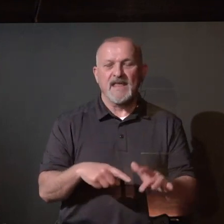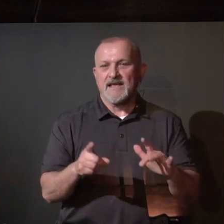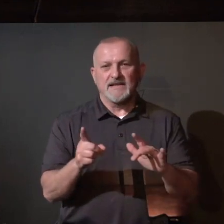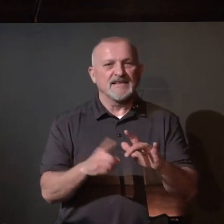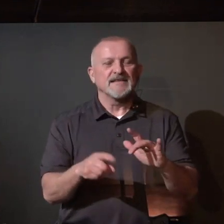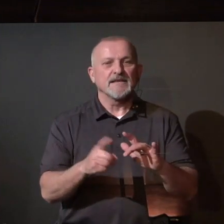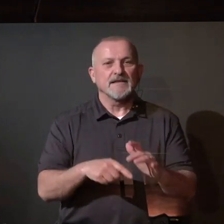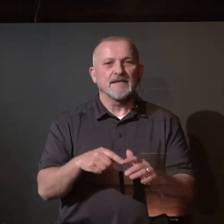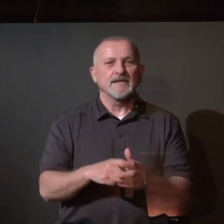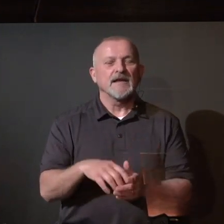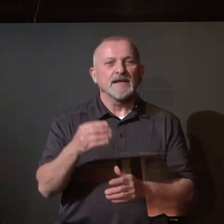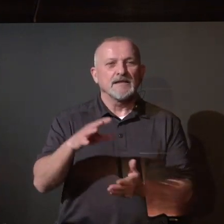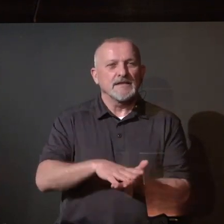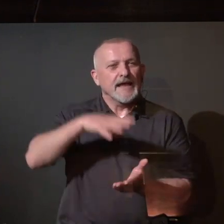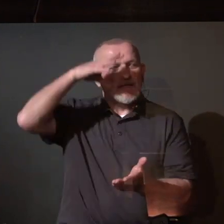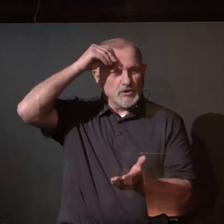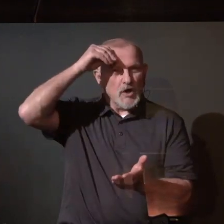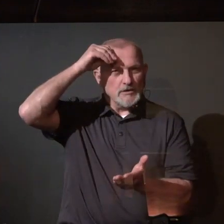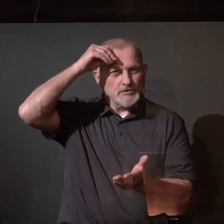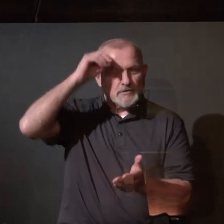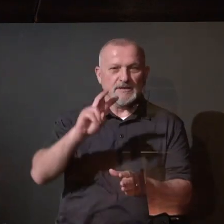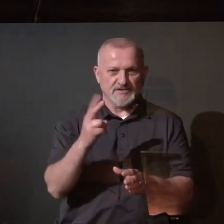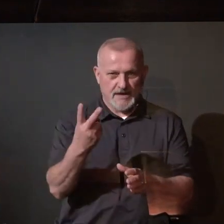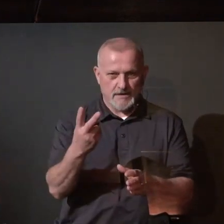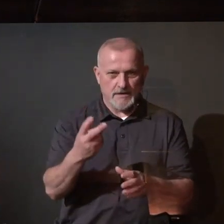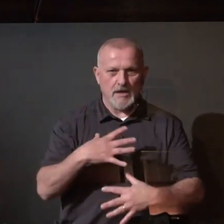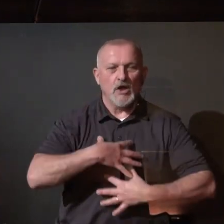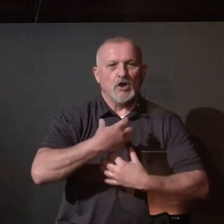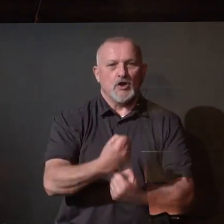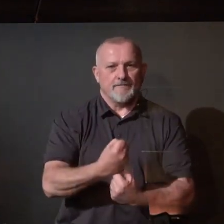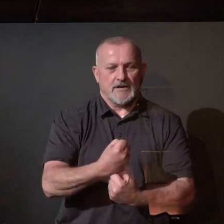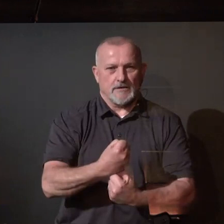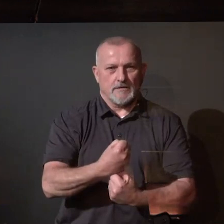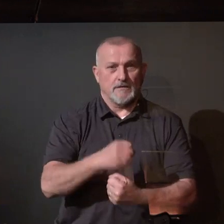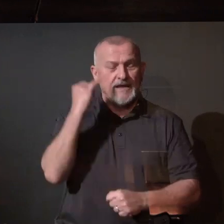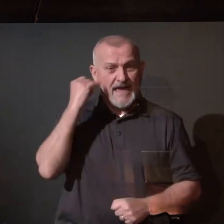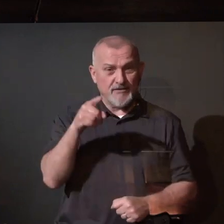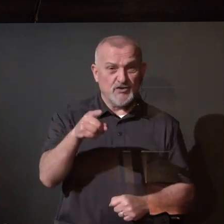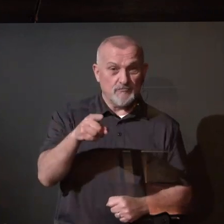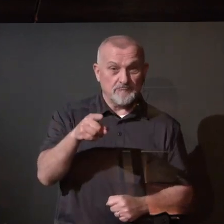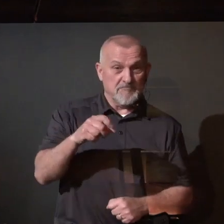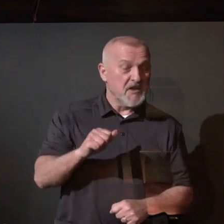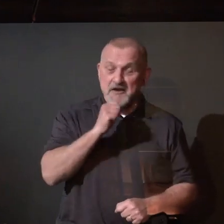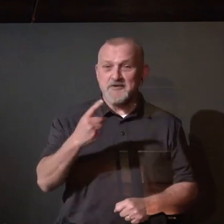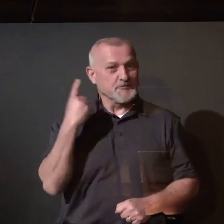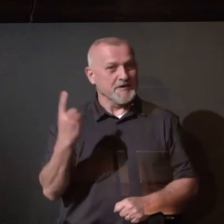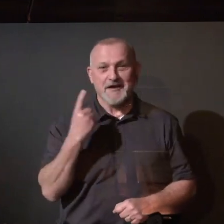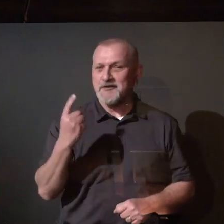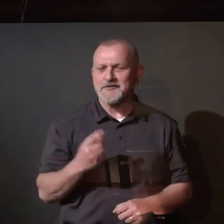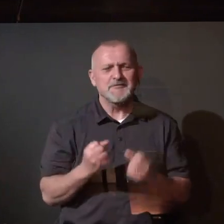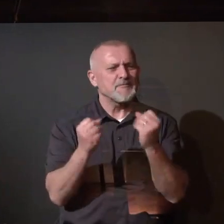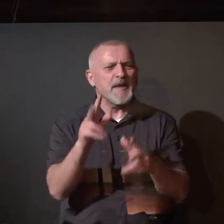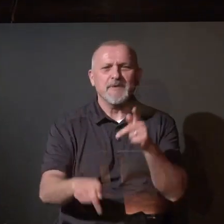and confidence. And you're not alone. If that's you this morning, you're not alone. I promise you, there are so many people in that